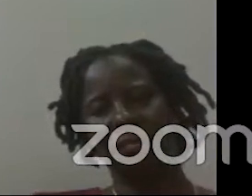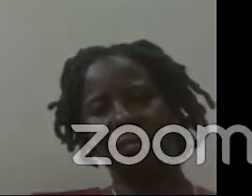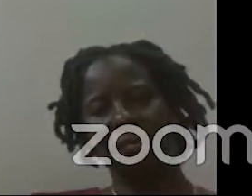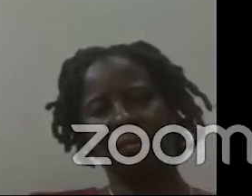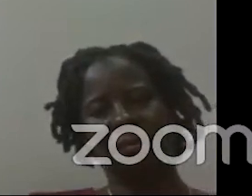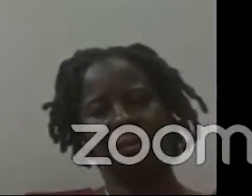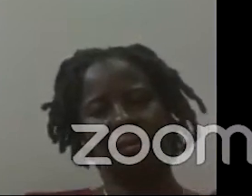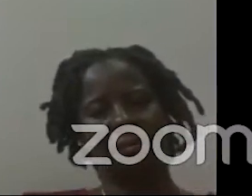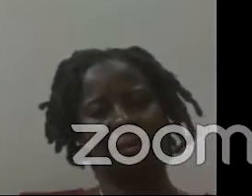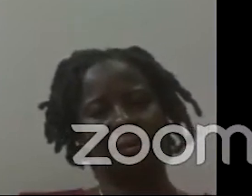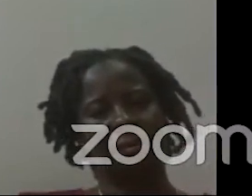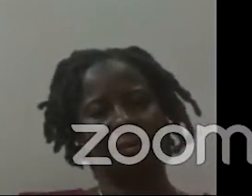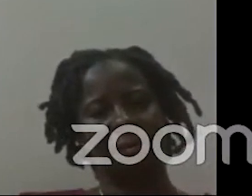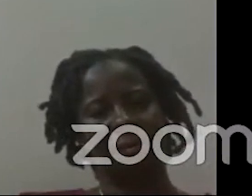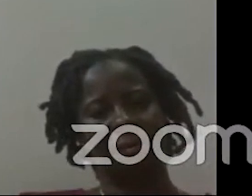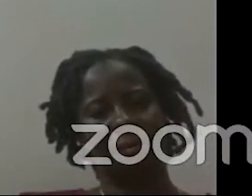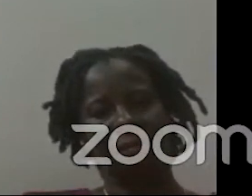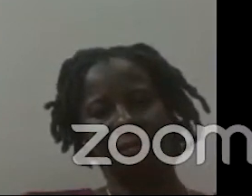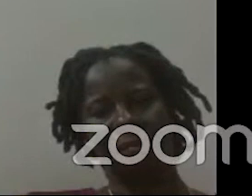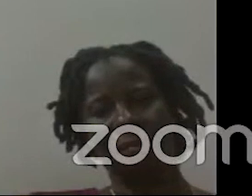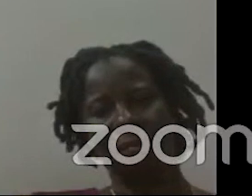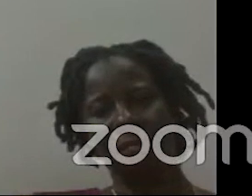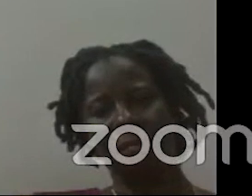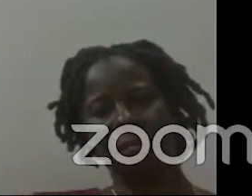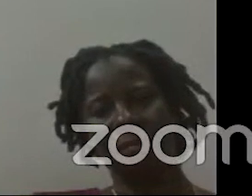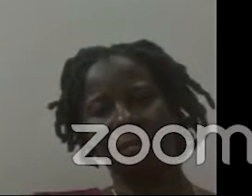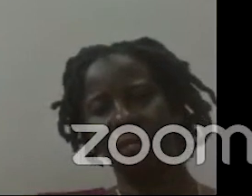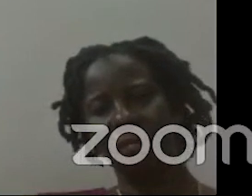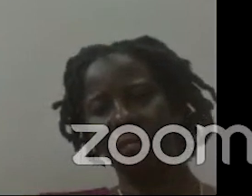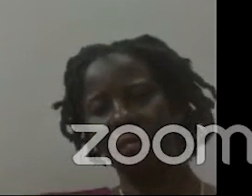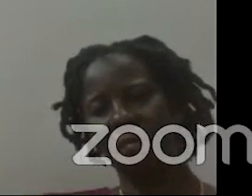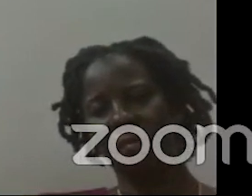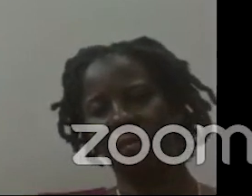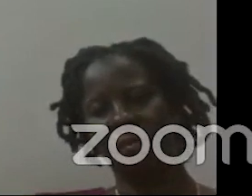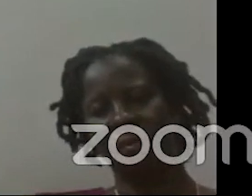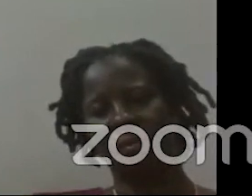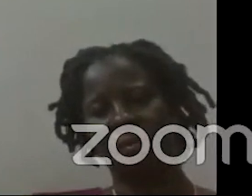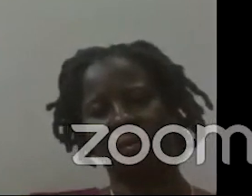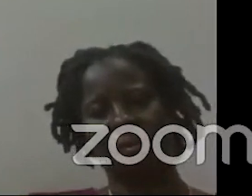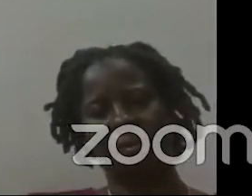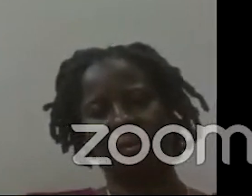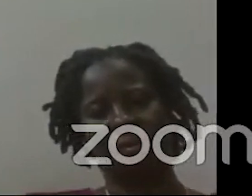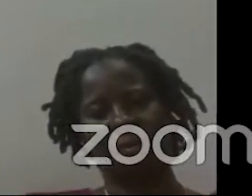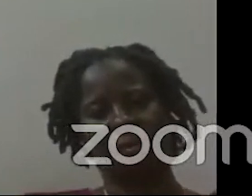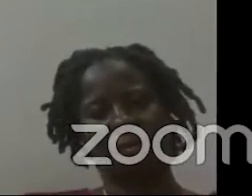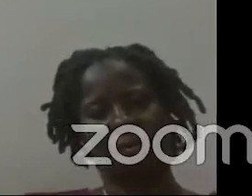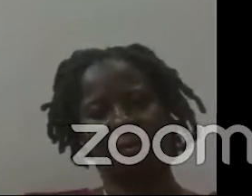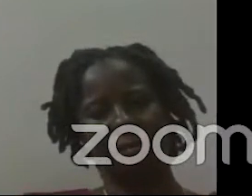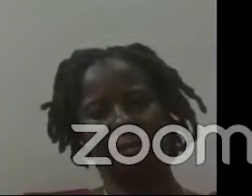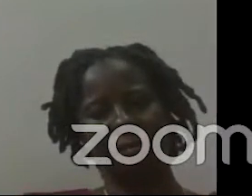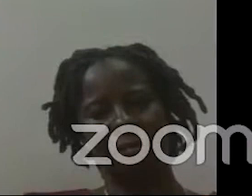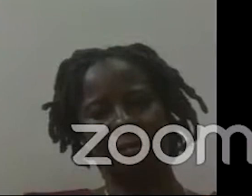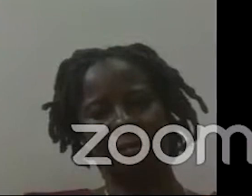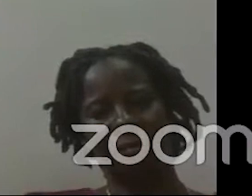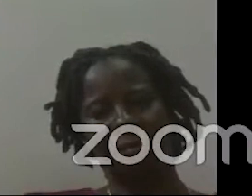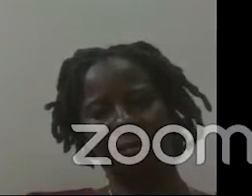that women do not empower and support, we do empower and support each other. And so we need to go on saying